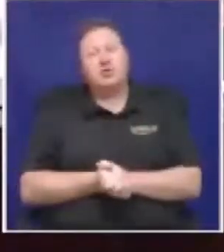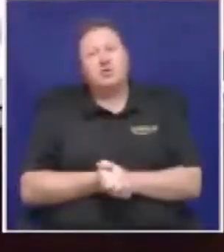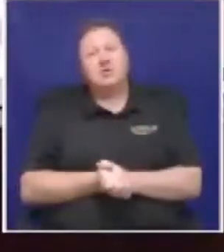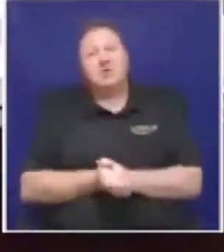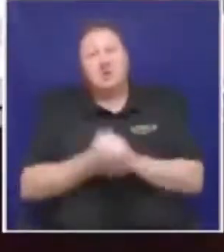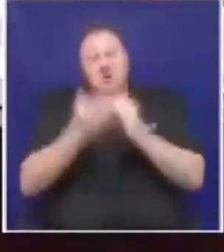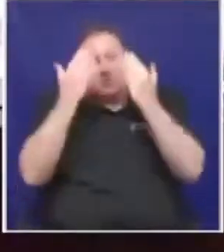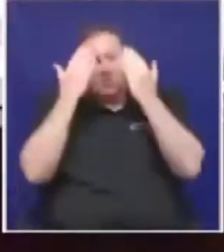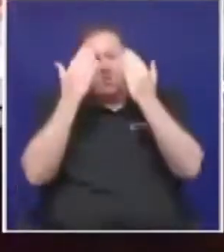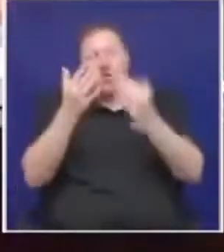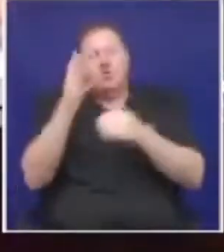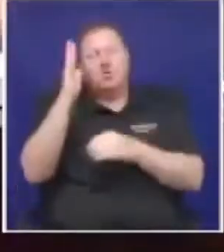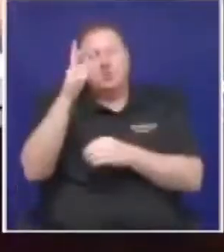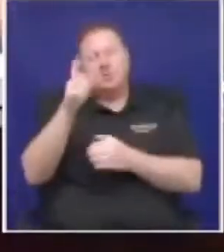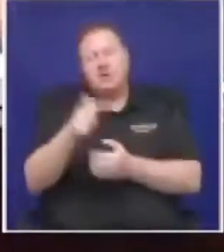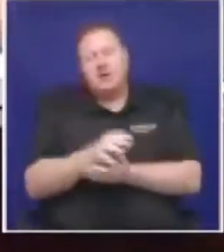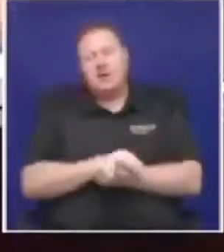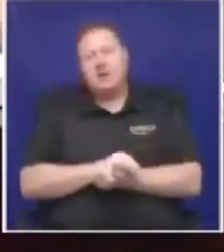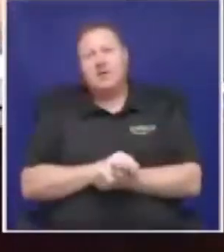Honorable Speaker.